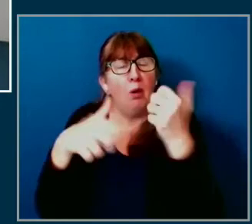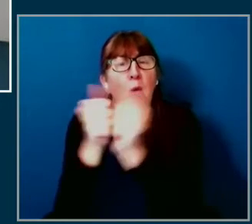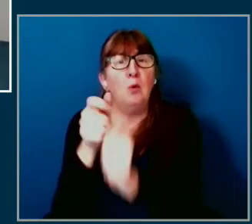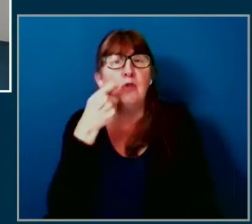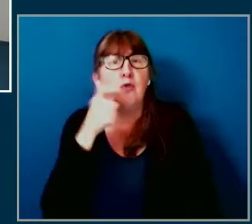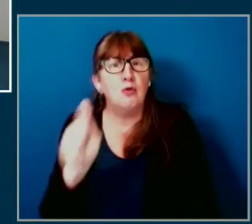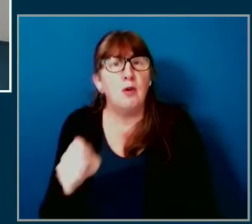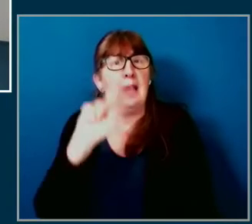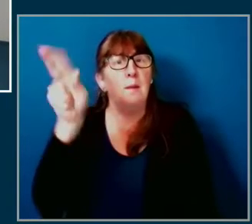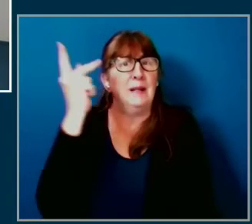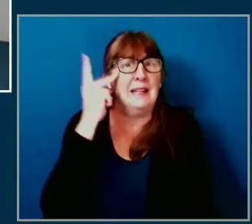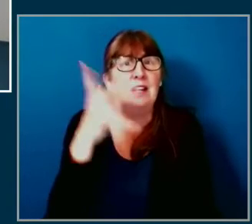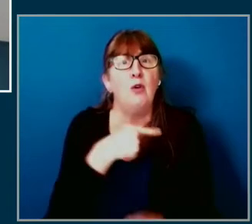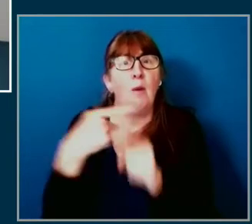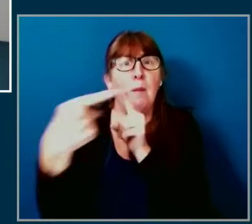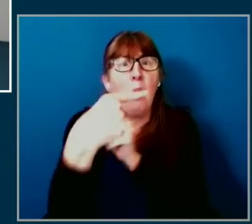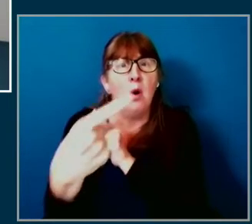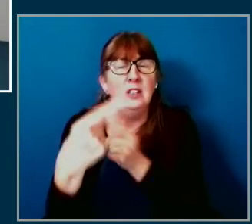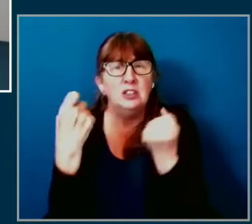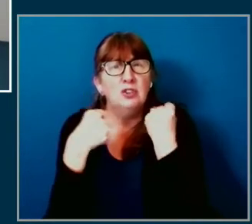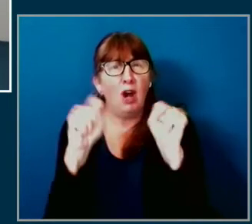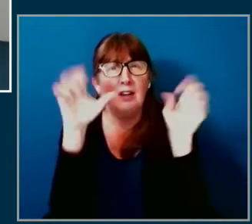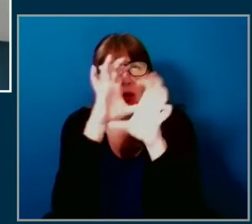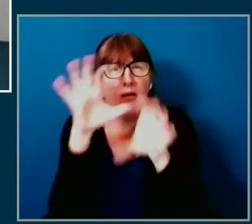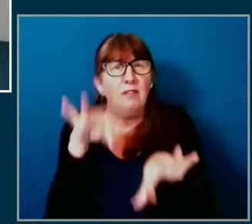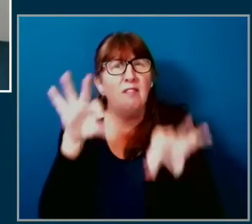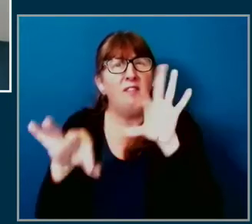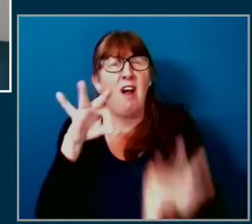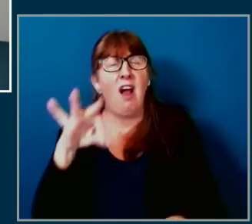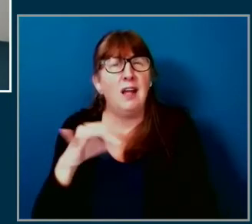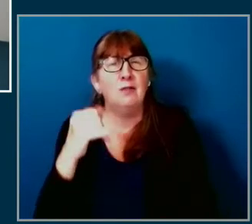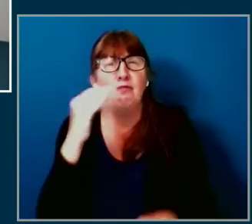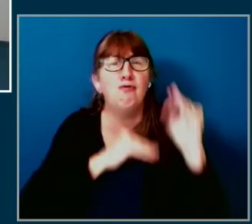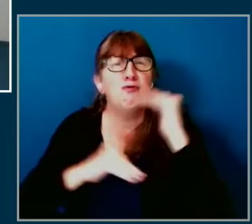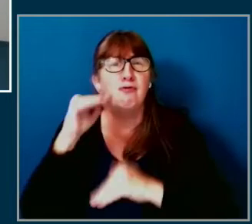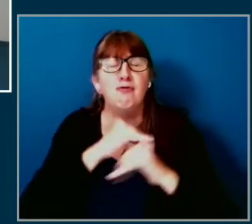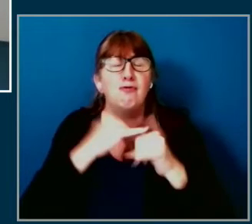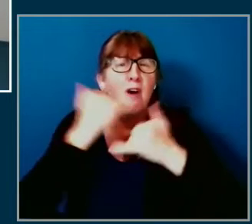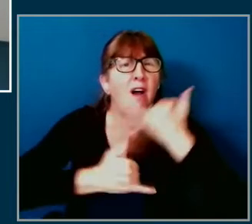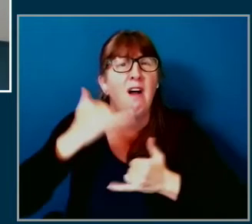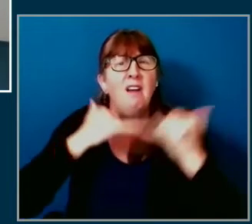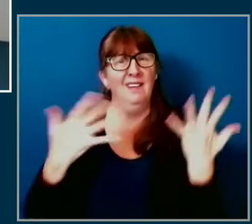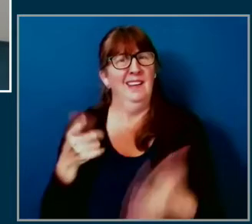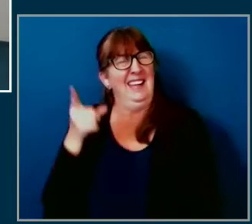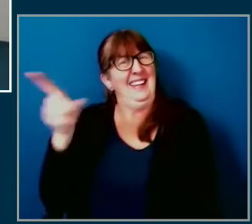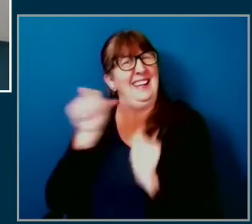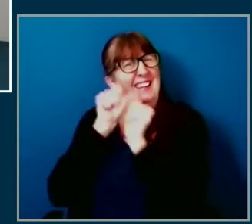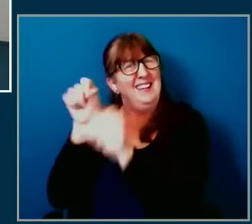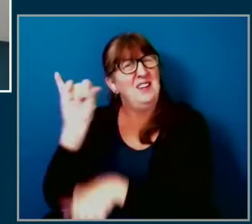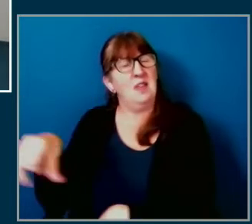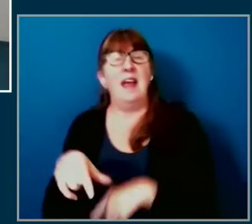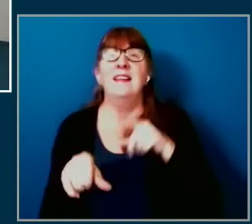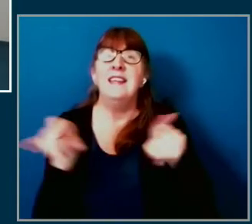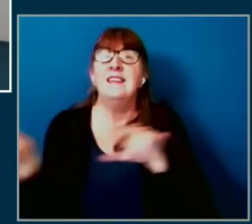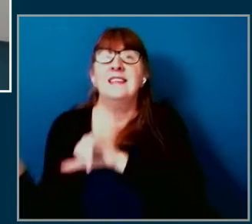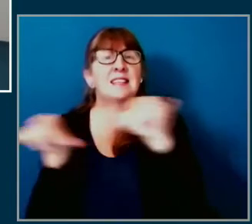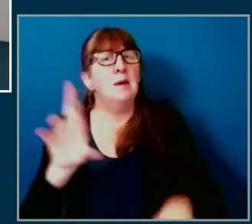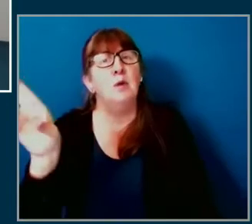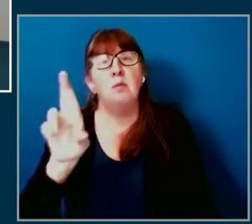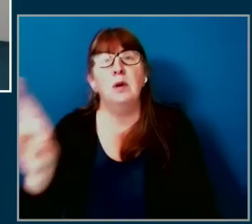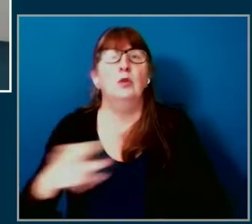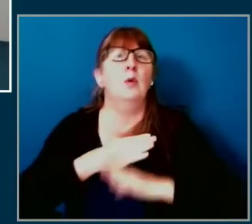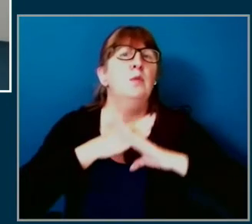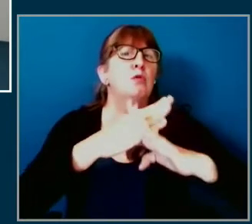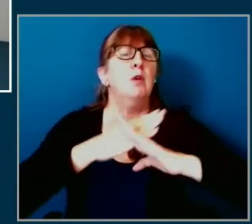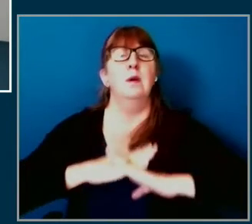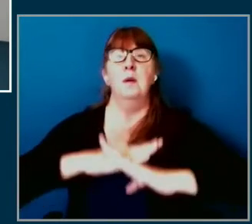to think that most Republican senators voted to acquit him for that. These are the same Republicans who obstruct and block progress